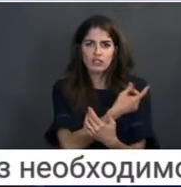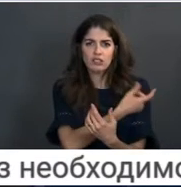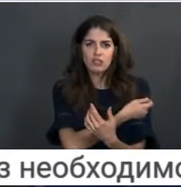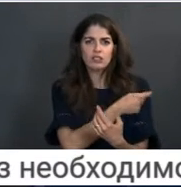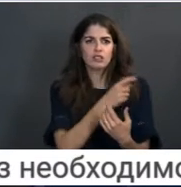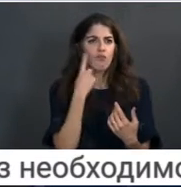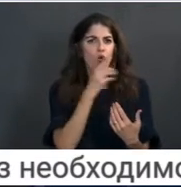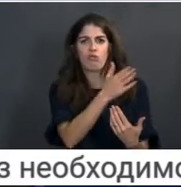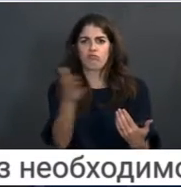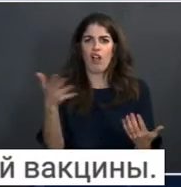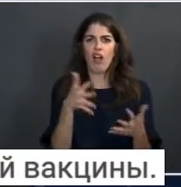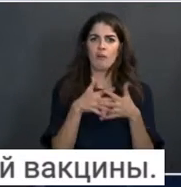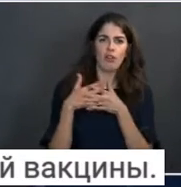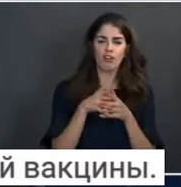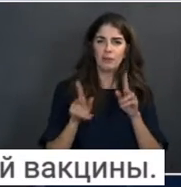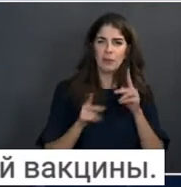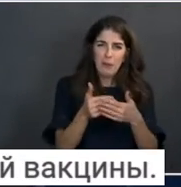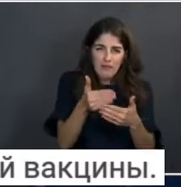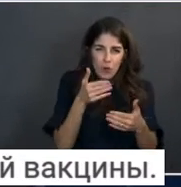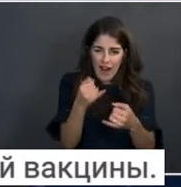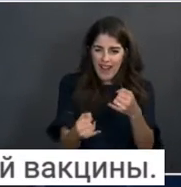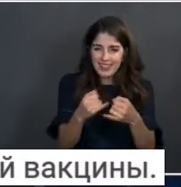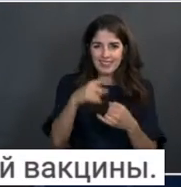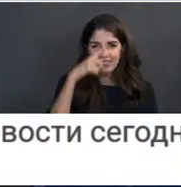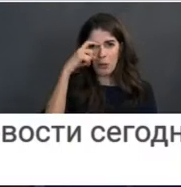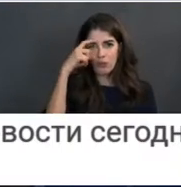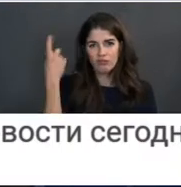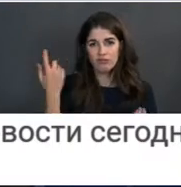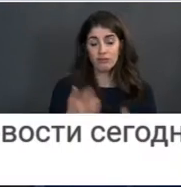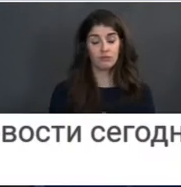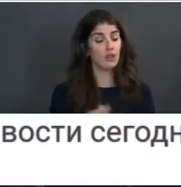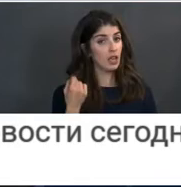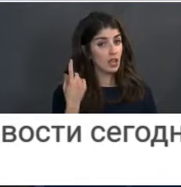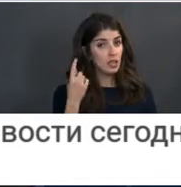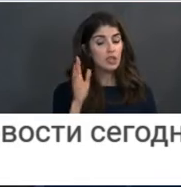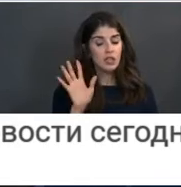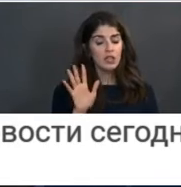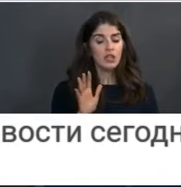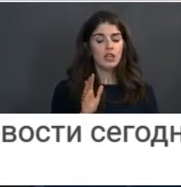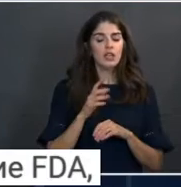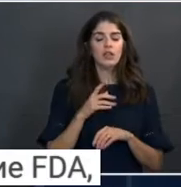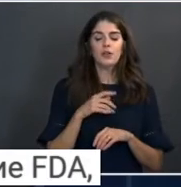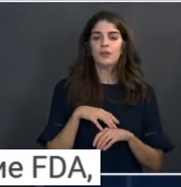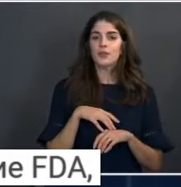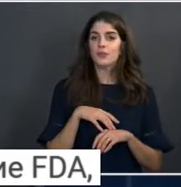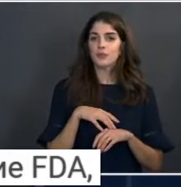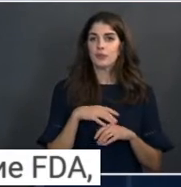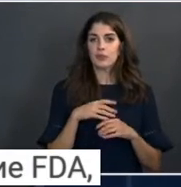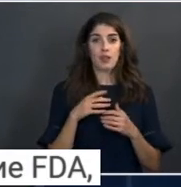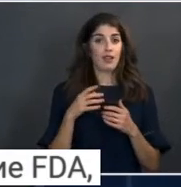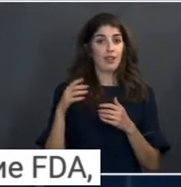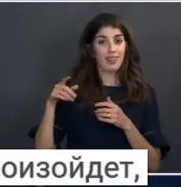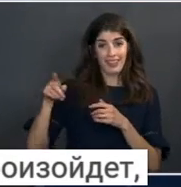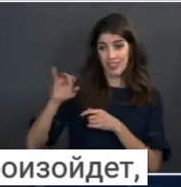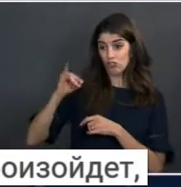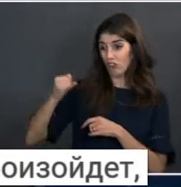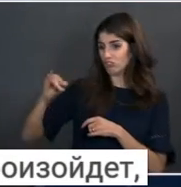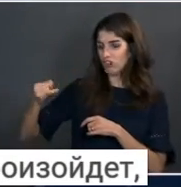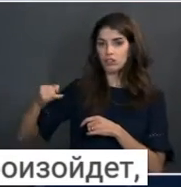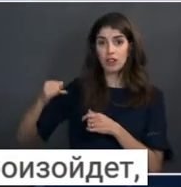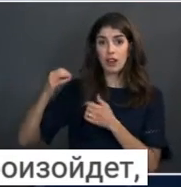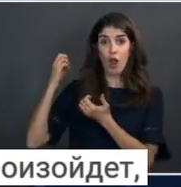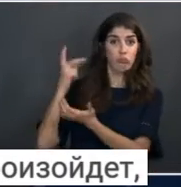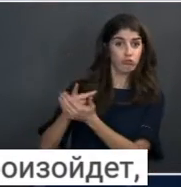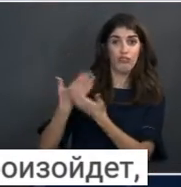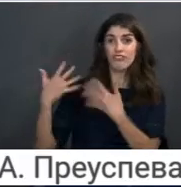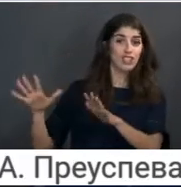planning without the need for an additional vaccine to go through approval. Now remember, even though we saw the news this morning, it hasn't gone through FDA approval yet. We don't have a timeline